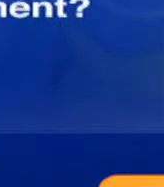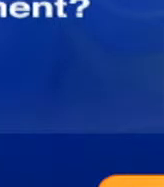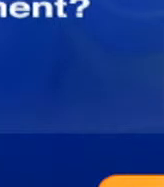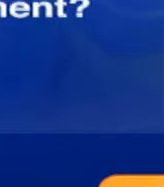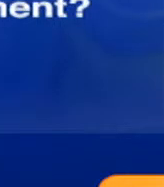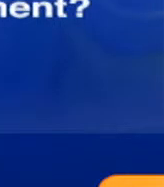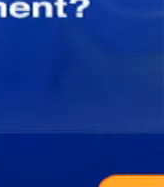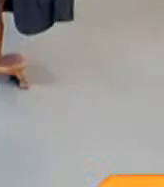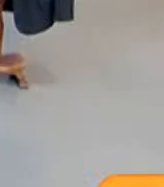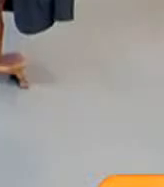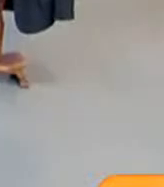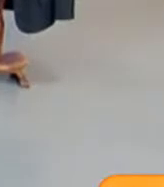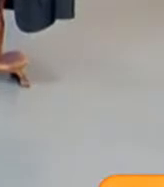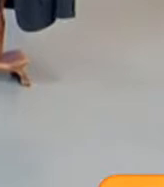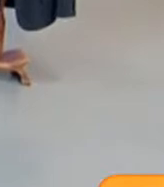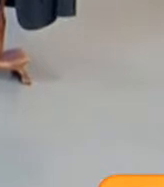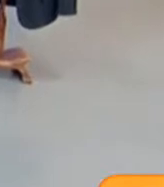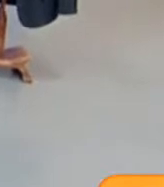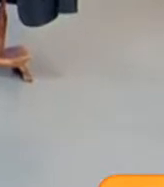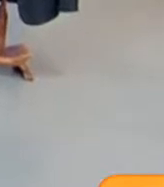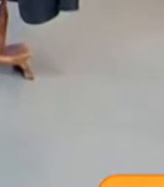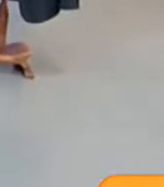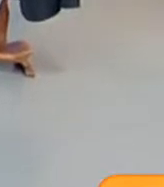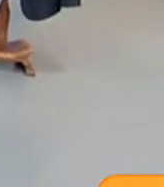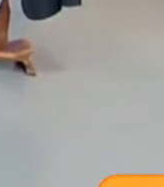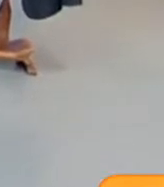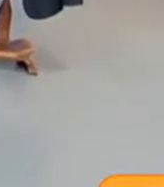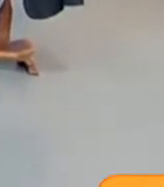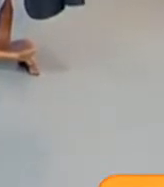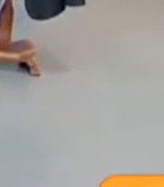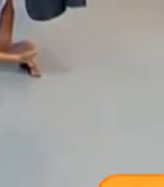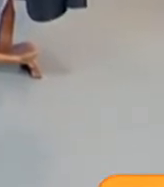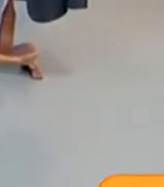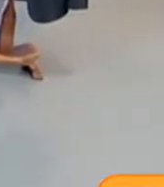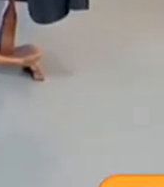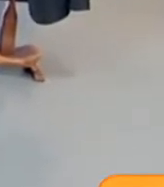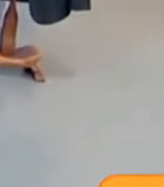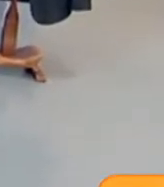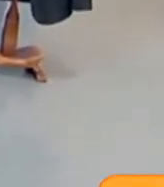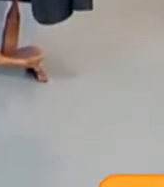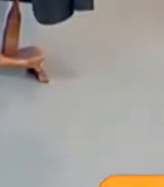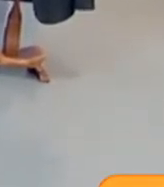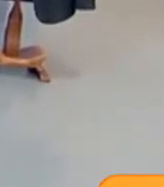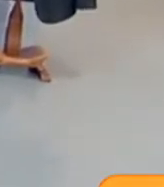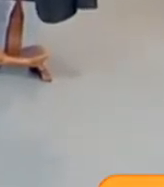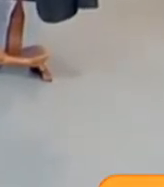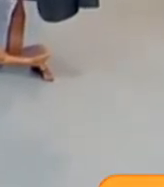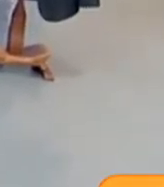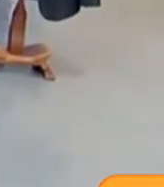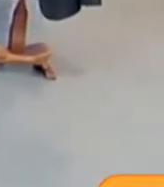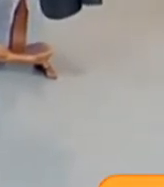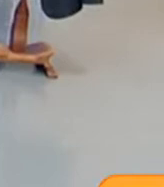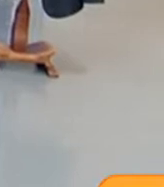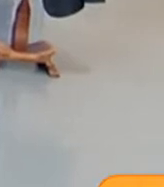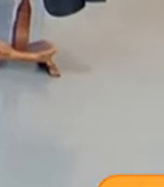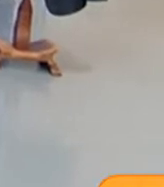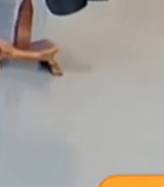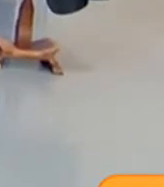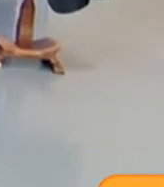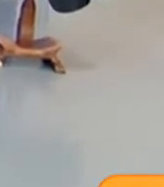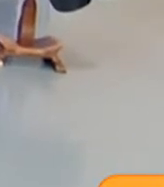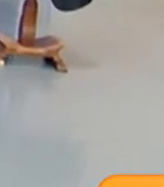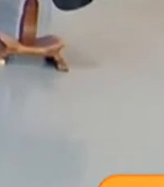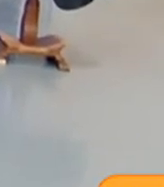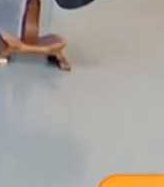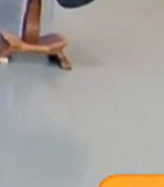Boniface, you've been talking about that all along, right? What should be done to guarantee citizens' right to demonstrate peacefully? I've